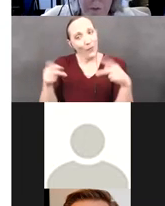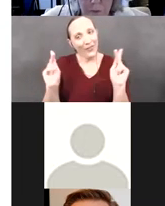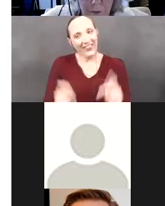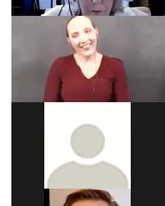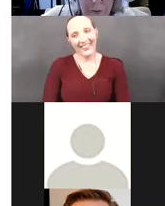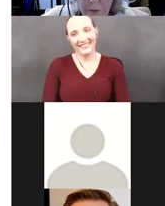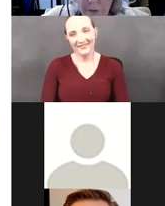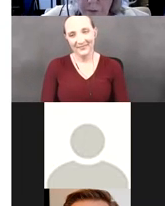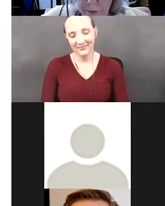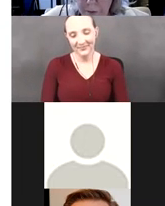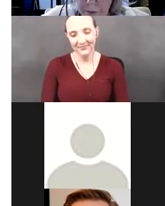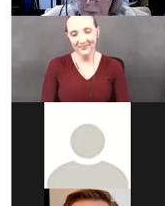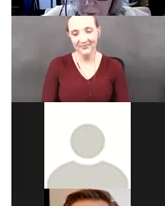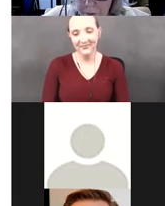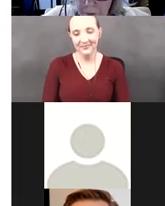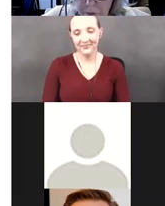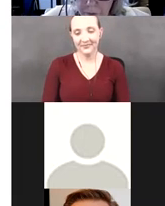hacer ambos.